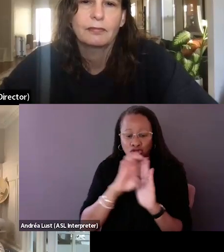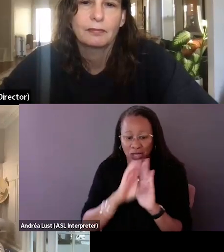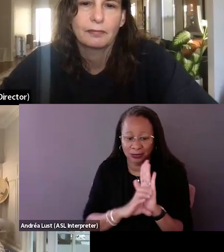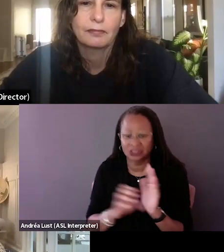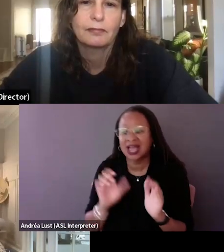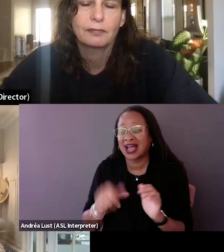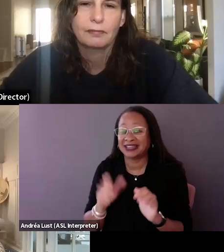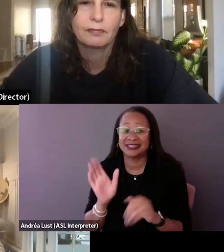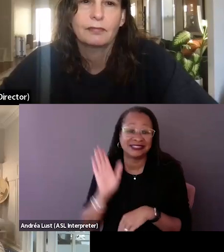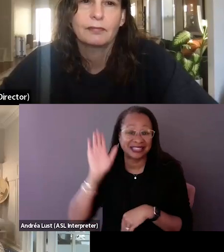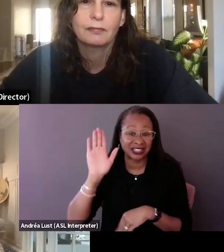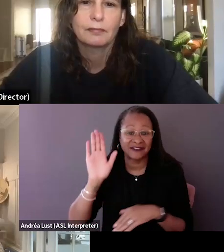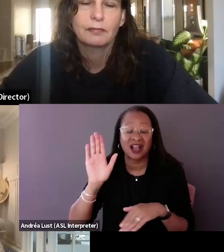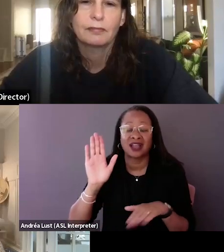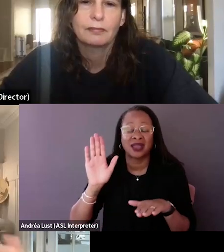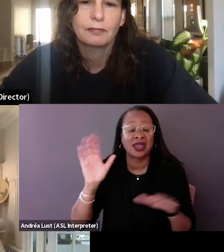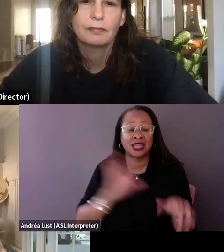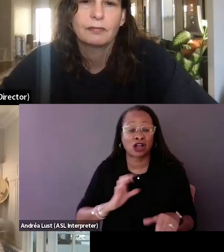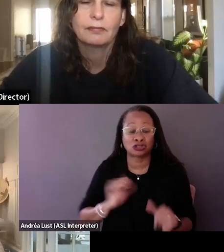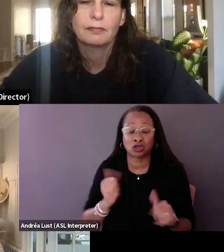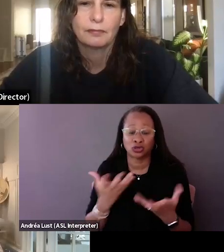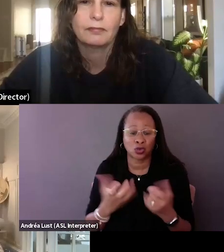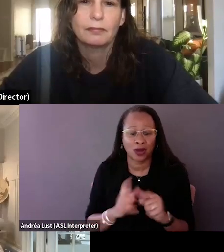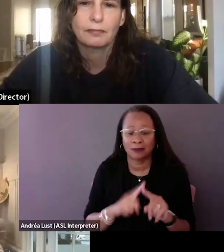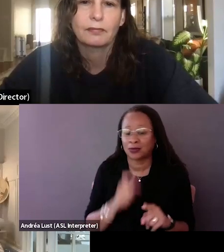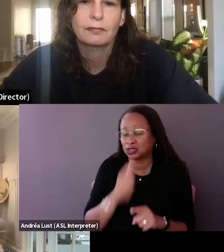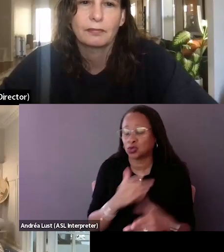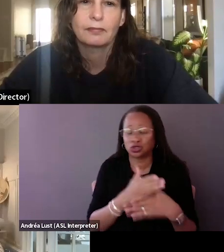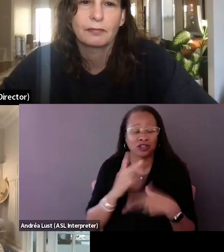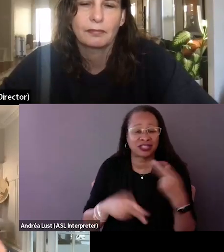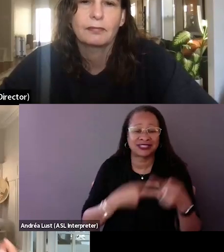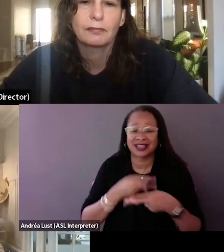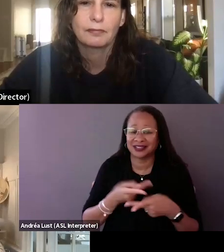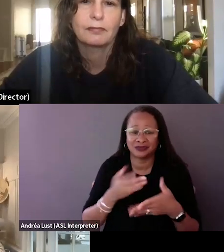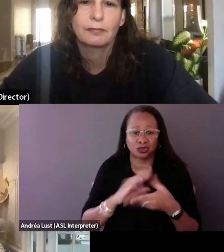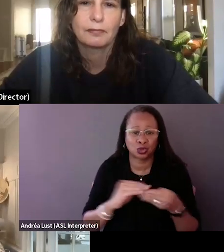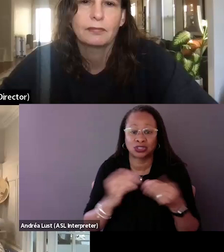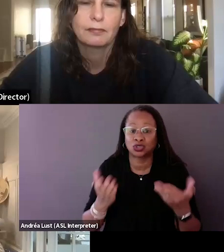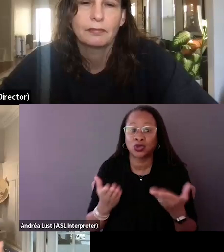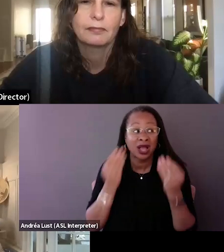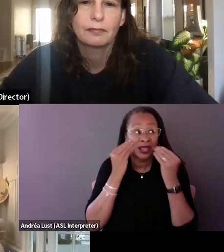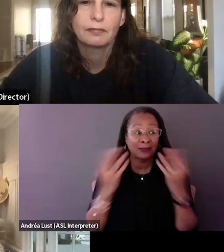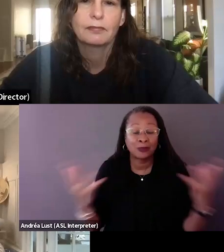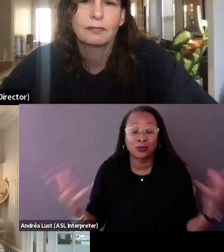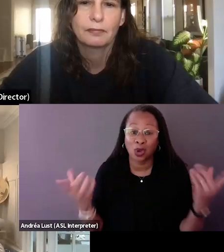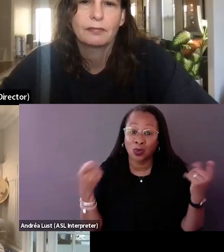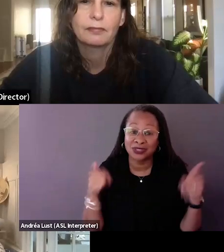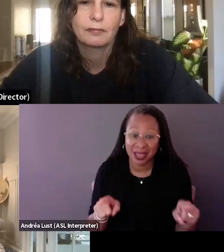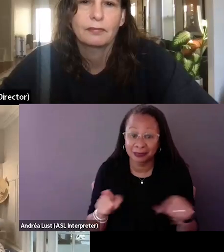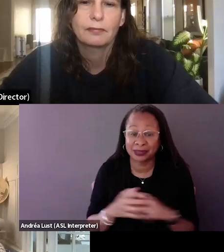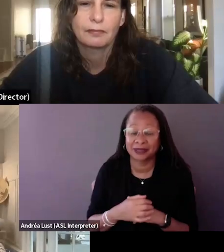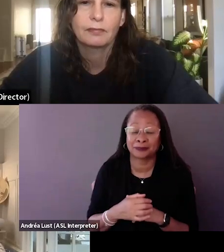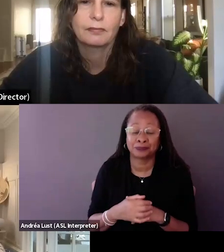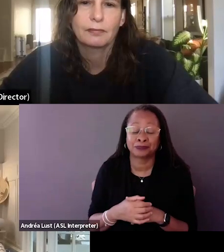in Congress, all you want, but we don't get to really tell this kind of story to raise awareness with everyone out there,